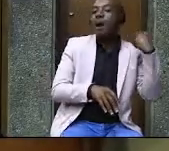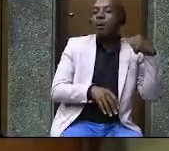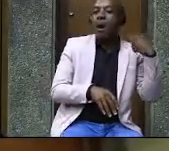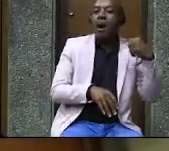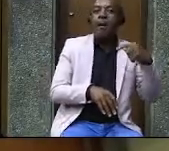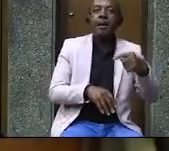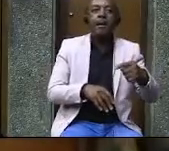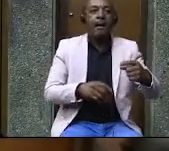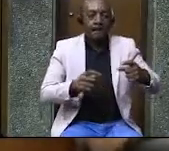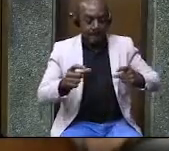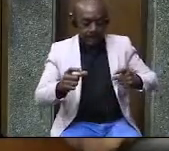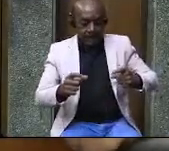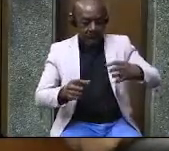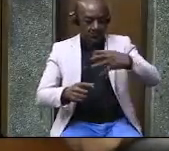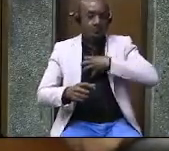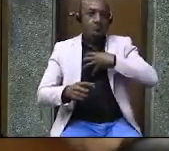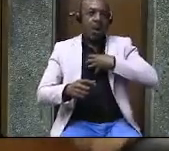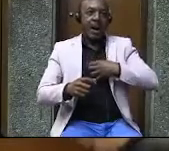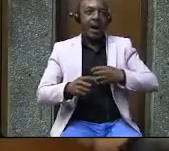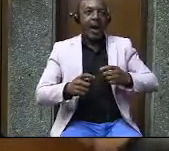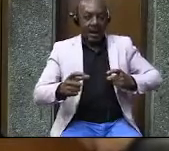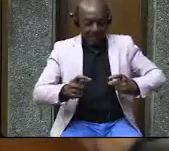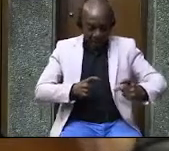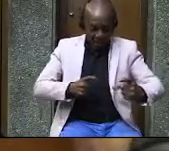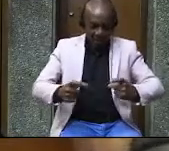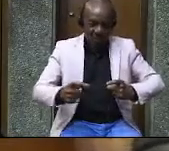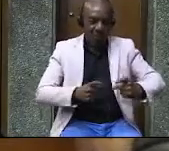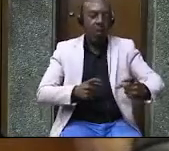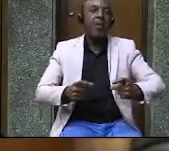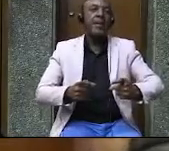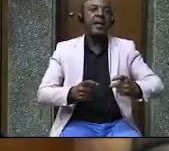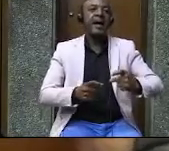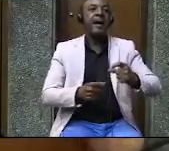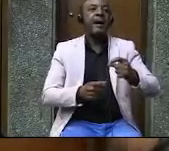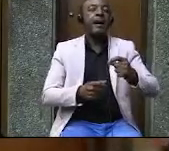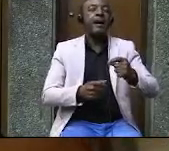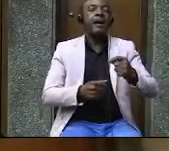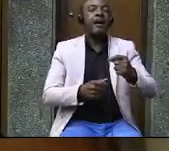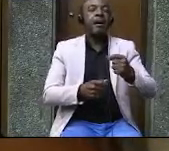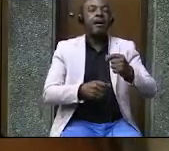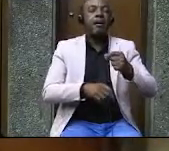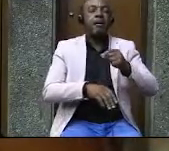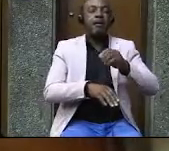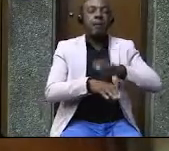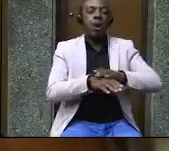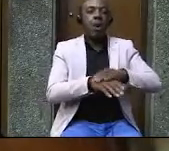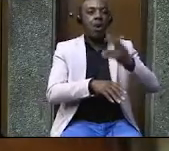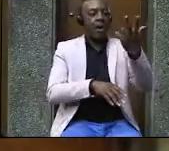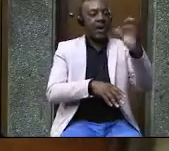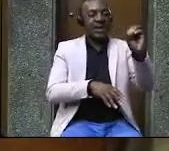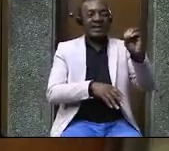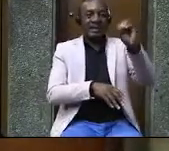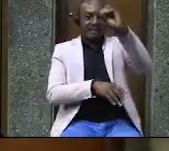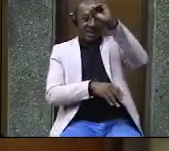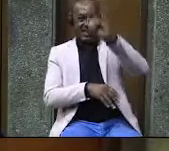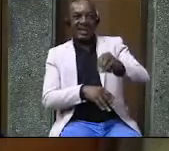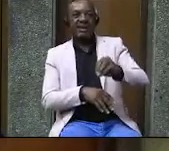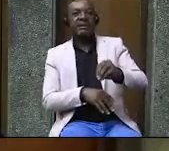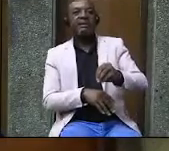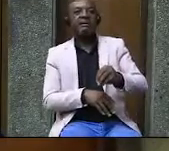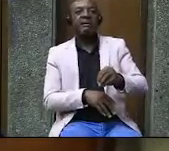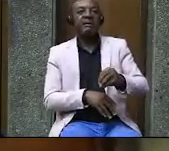and control more than 80% of arable land, Gara, South Africa. It is a big problem for Rona. It means we are